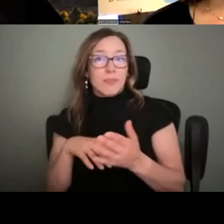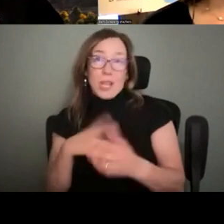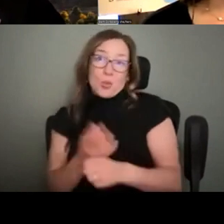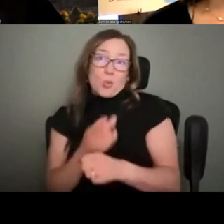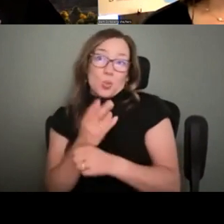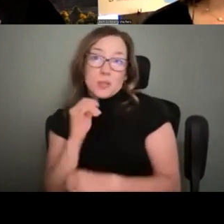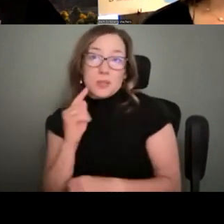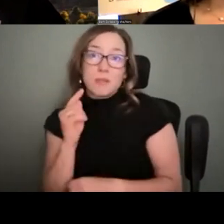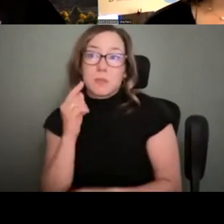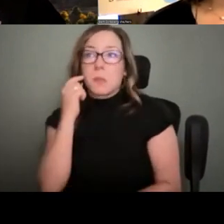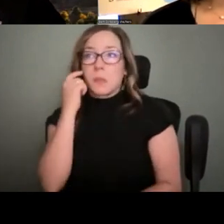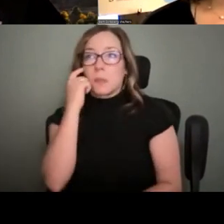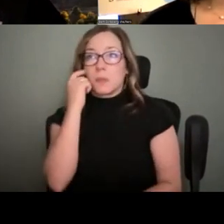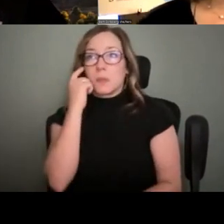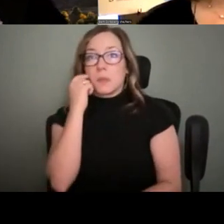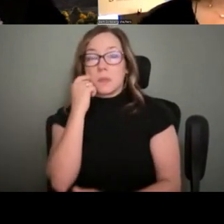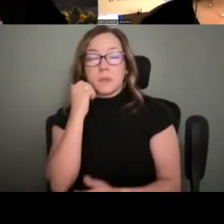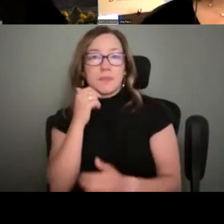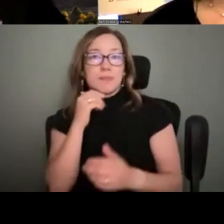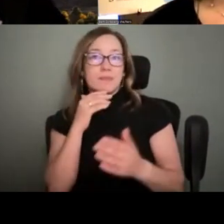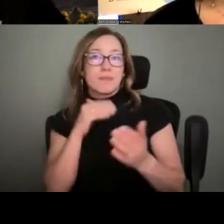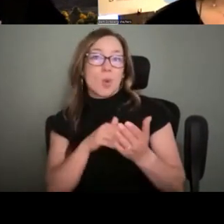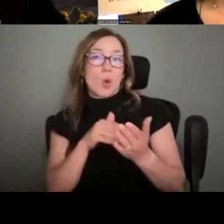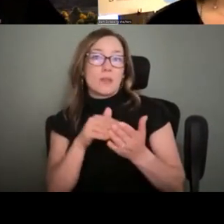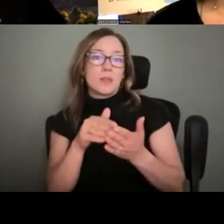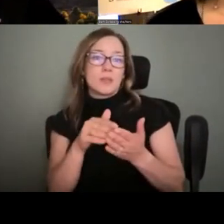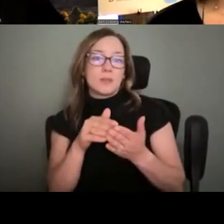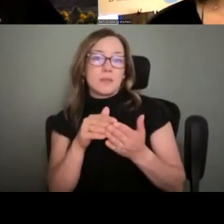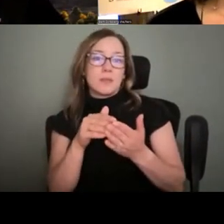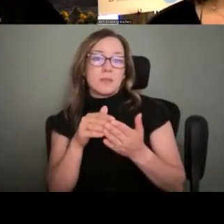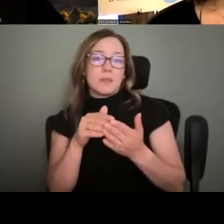use, can often be something